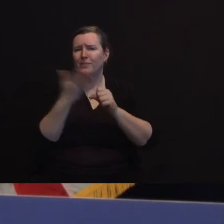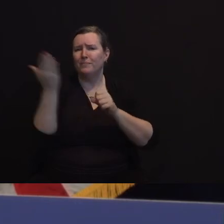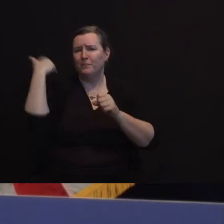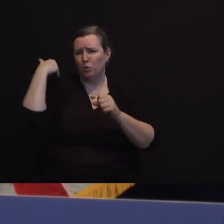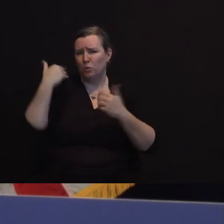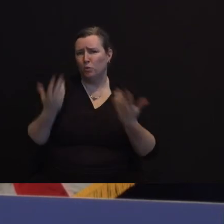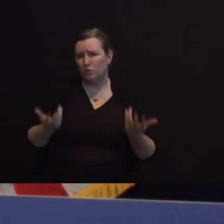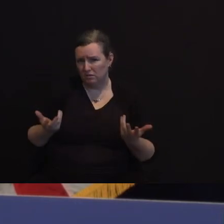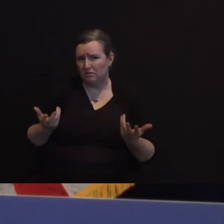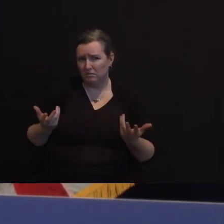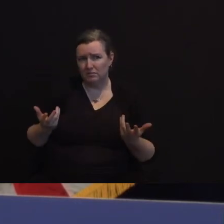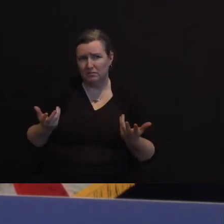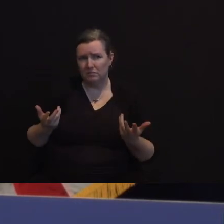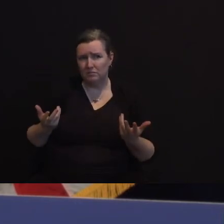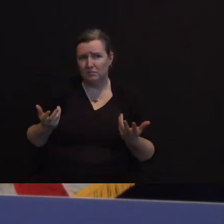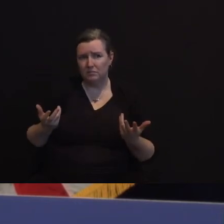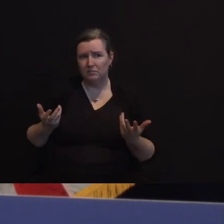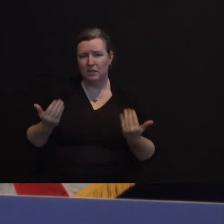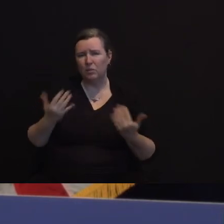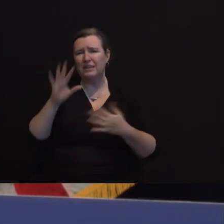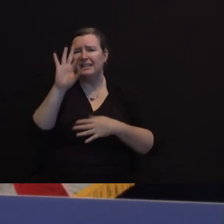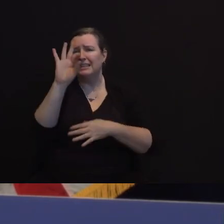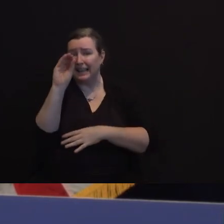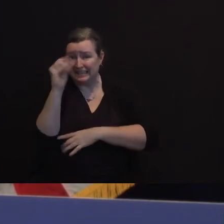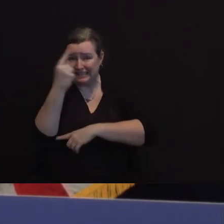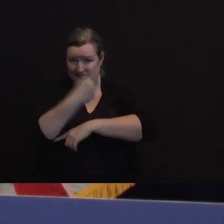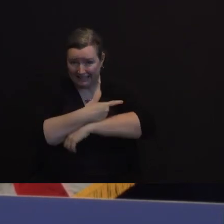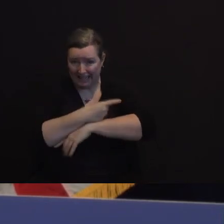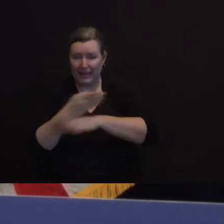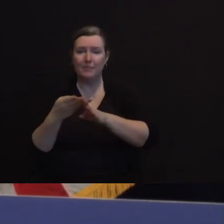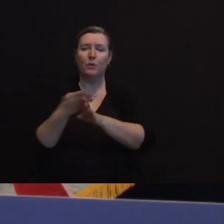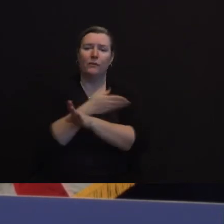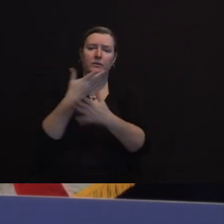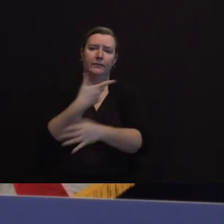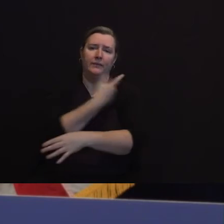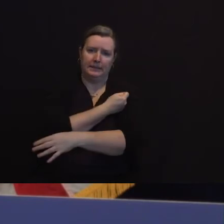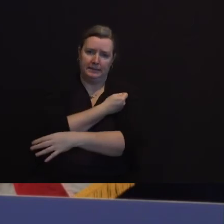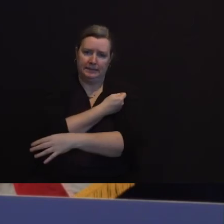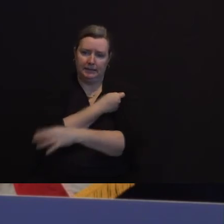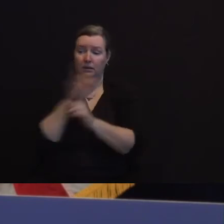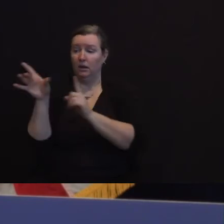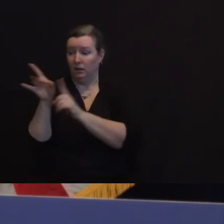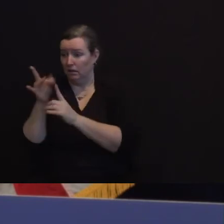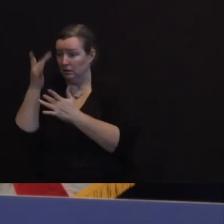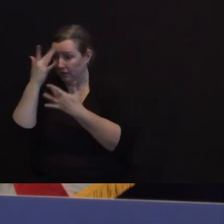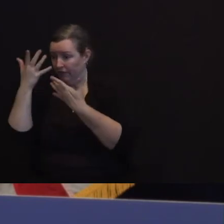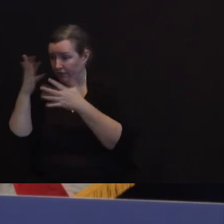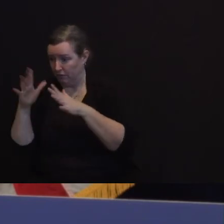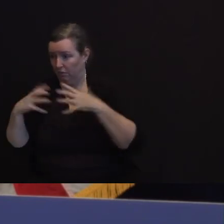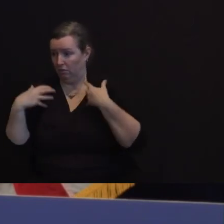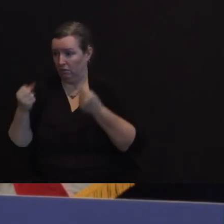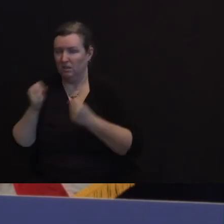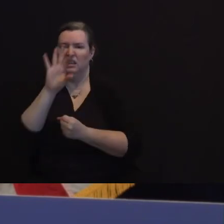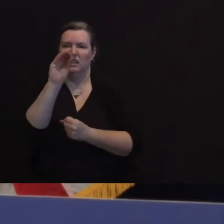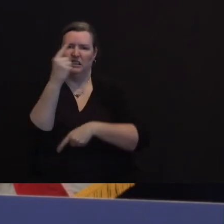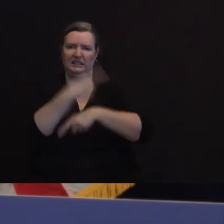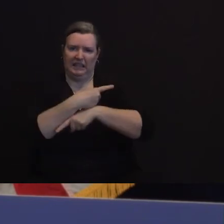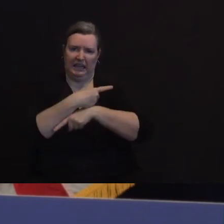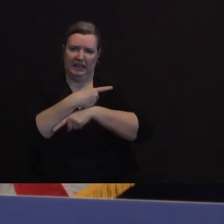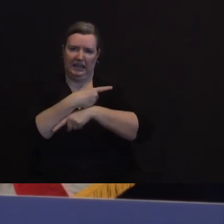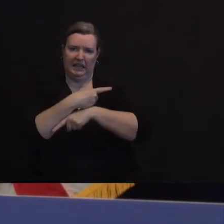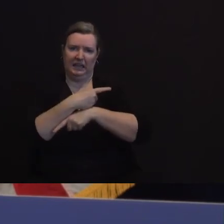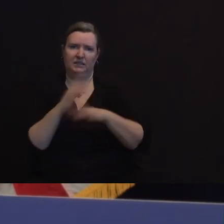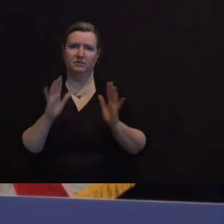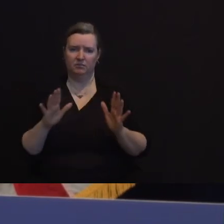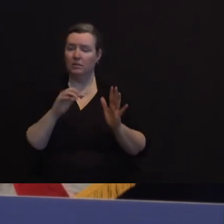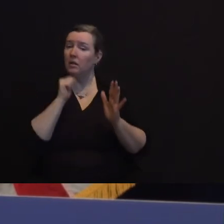days before they get vaccinated. But again, it's not a mandate. It's just something that they should discuss with their physicians.